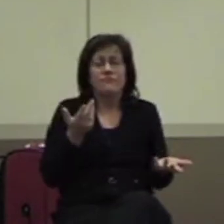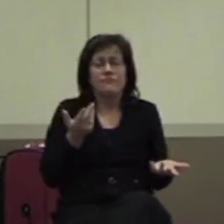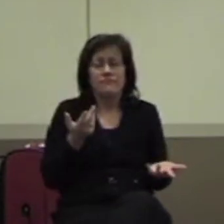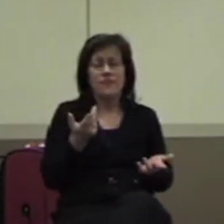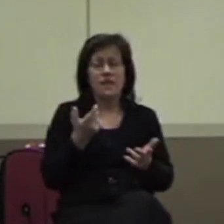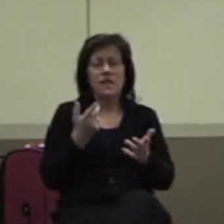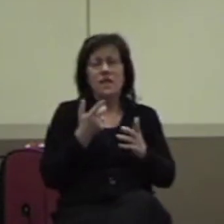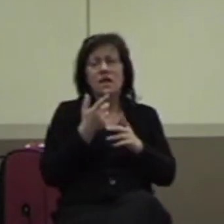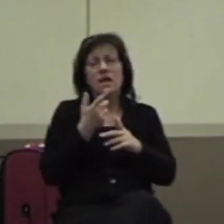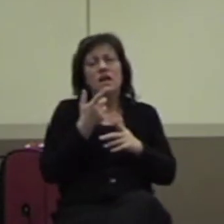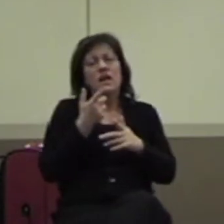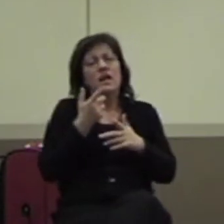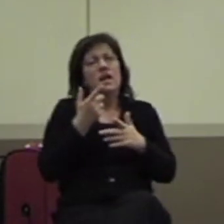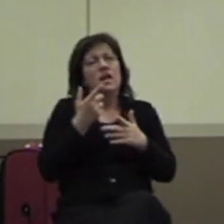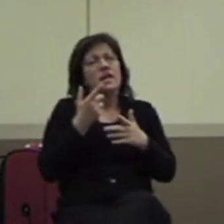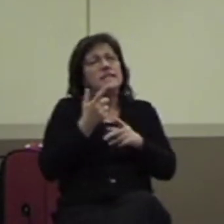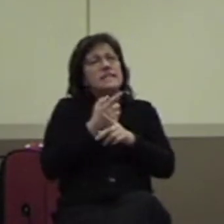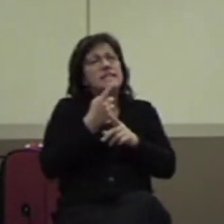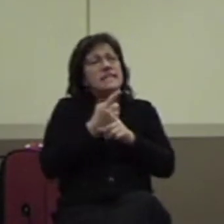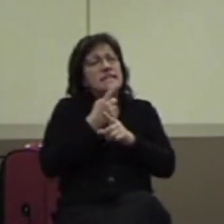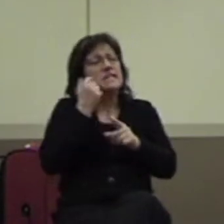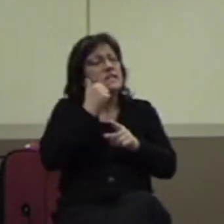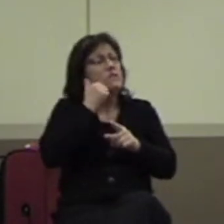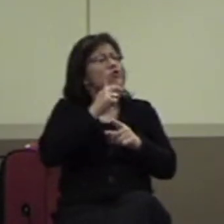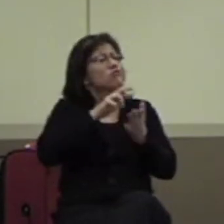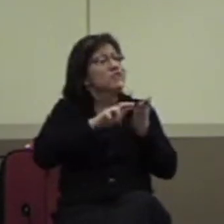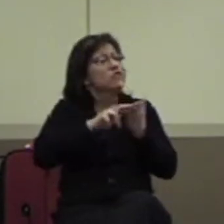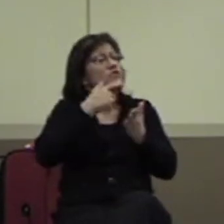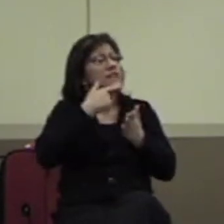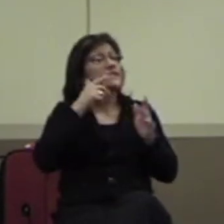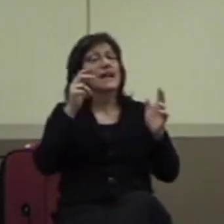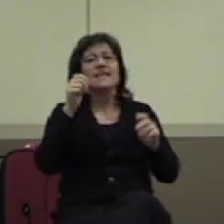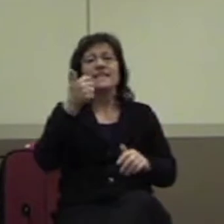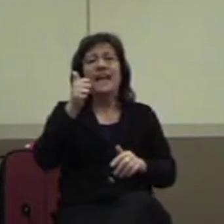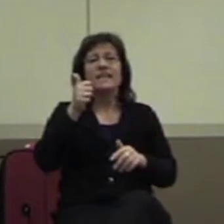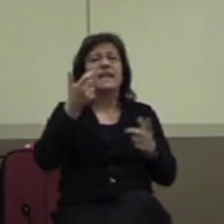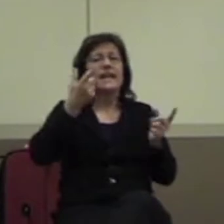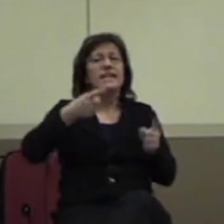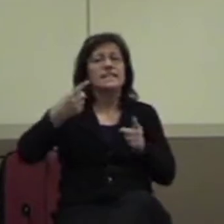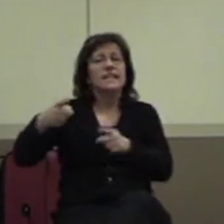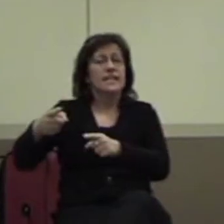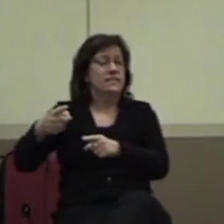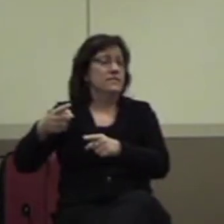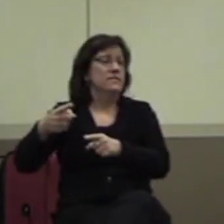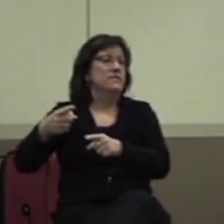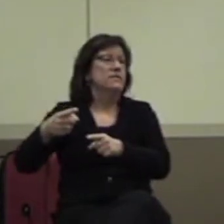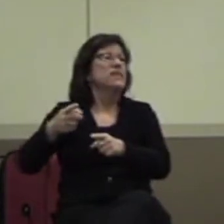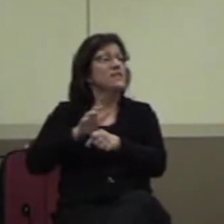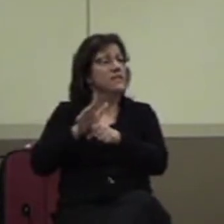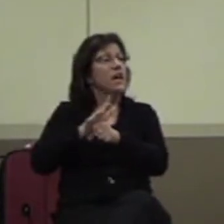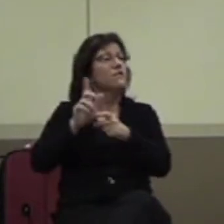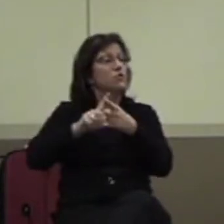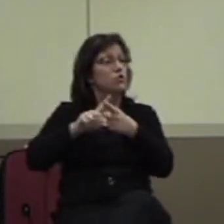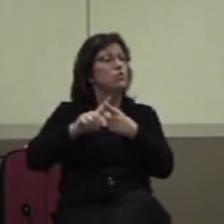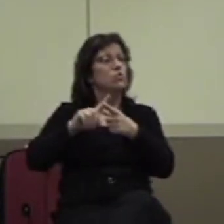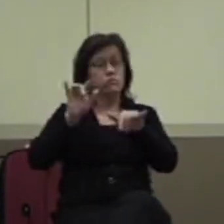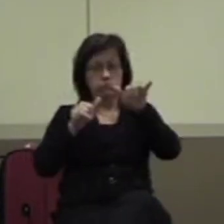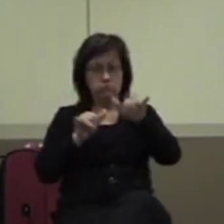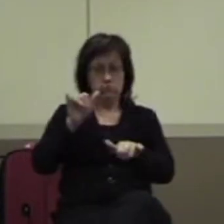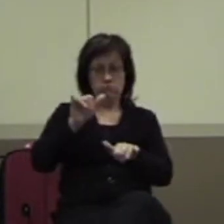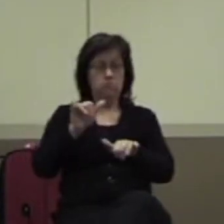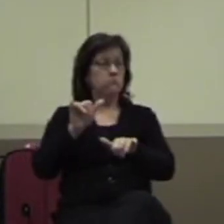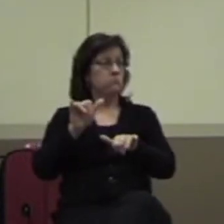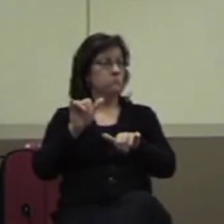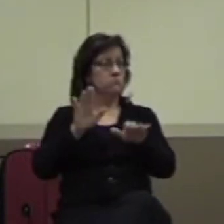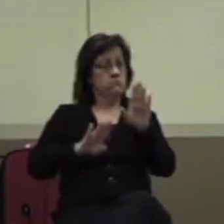Typically what research says is 10 incidents will give you enough information to be able to base the function of the behavior off of.